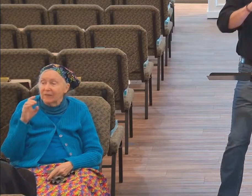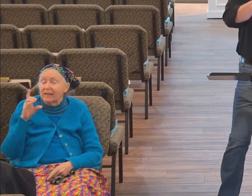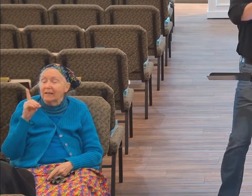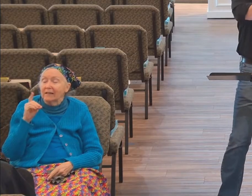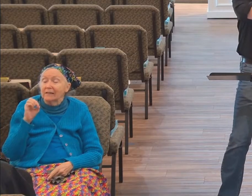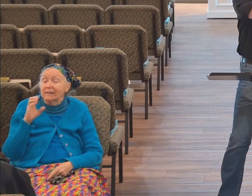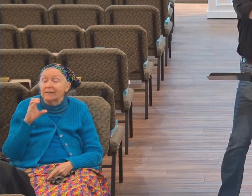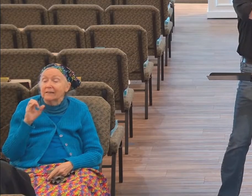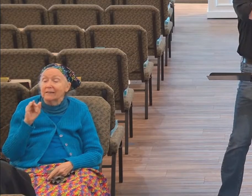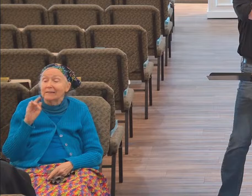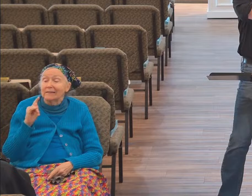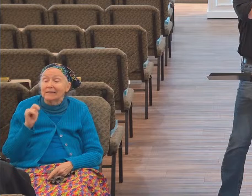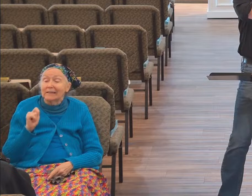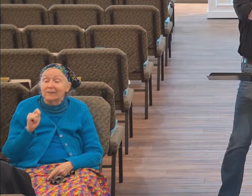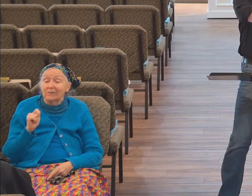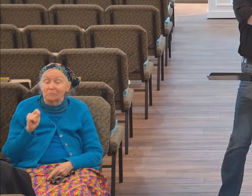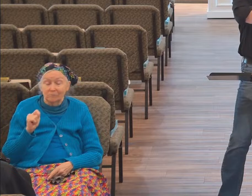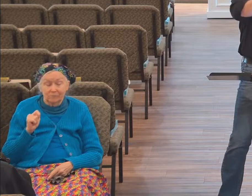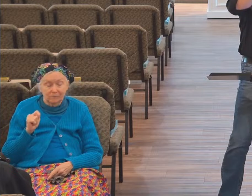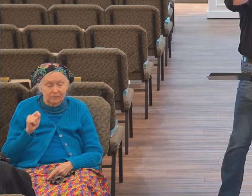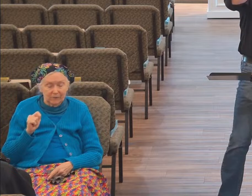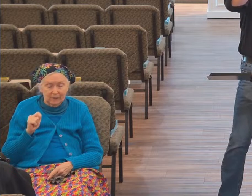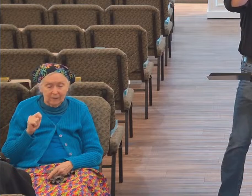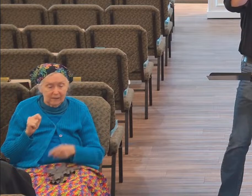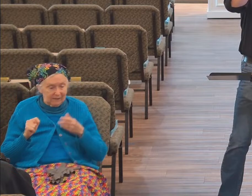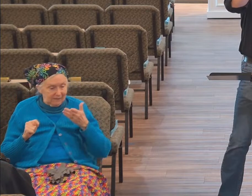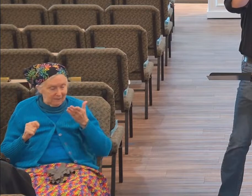he lays that alongside what?